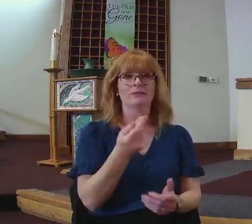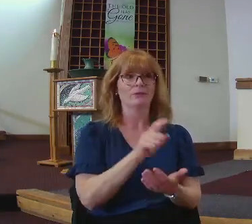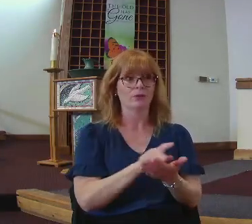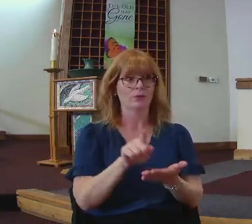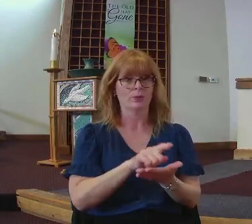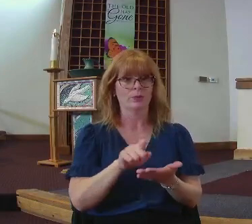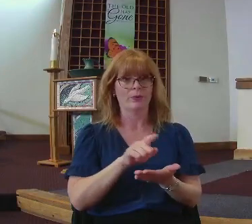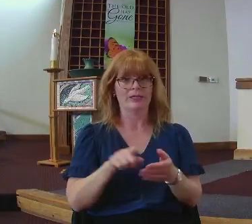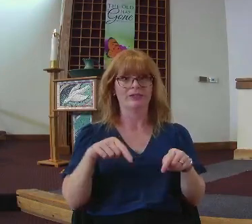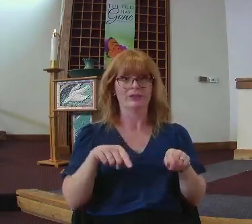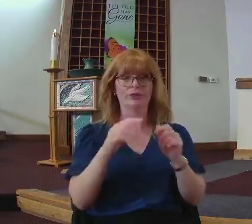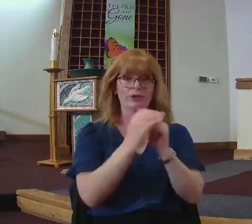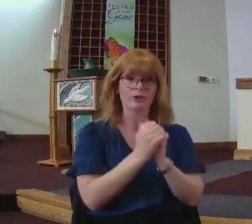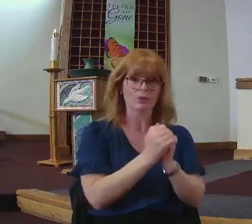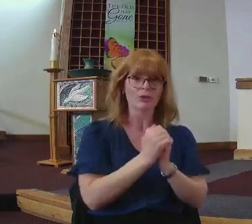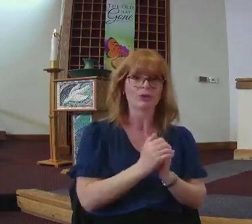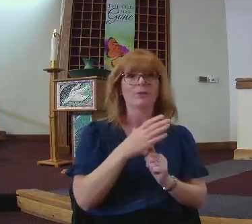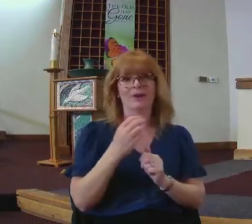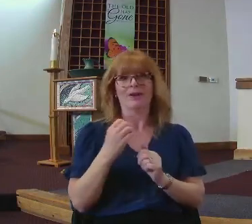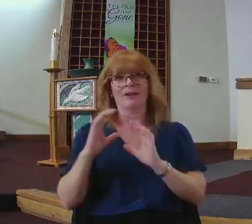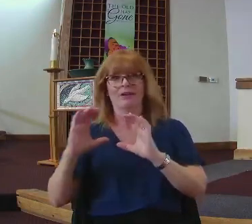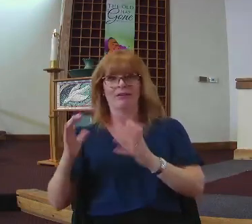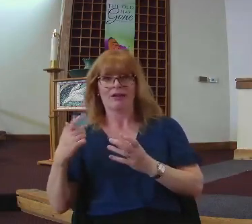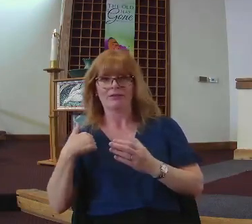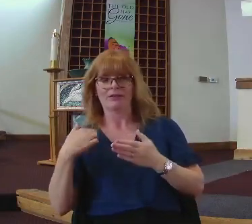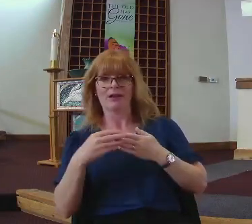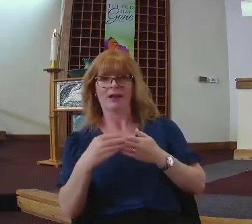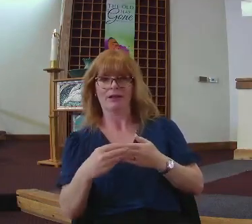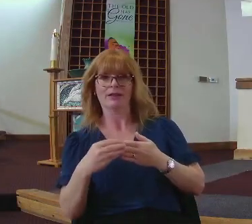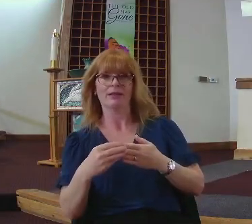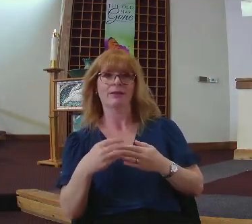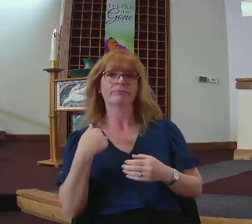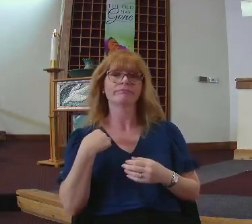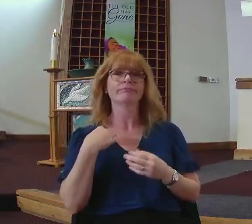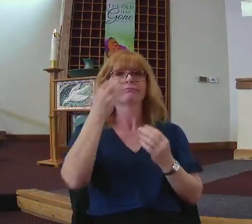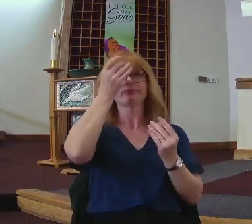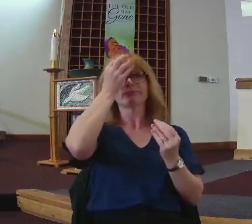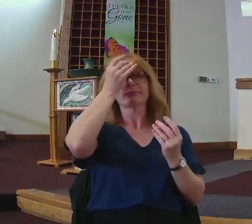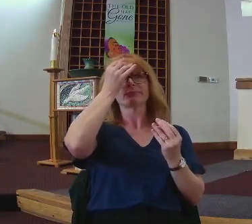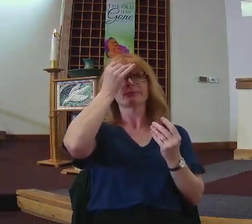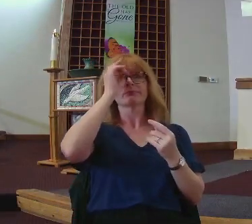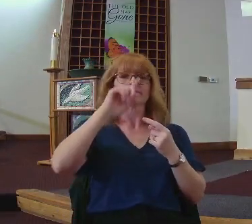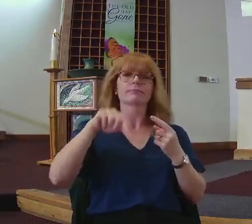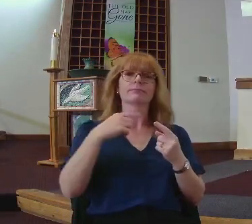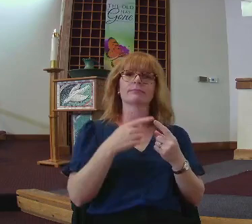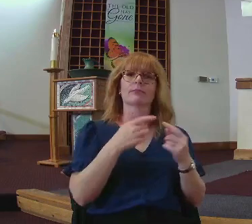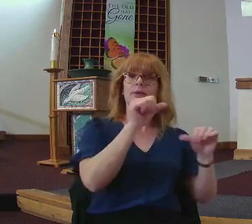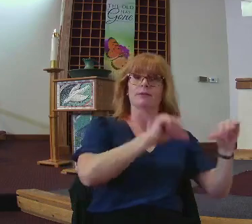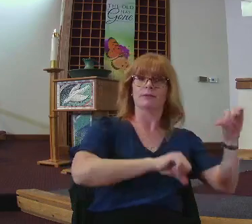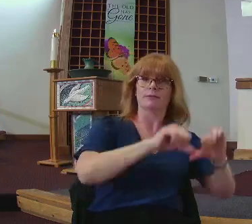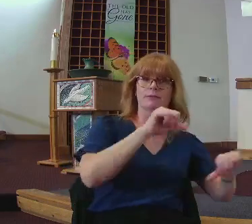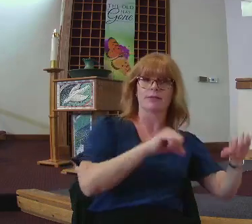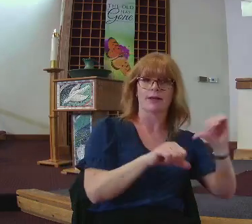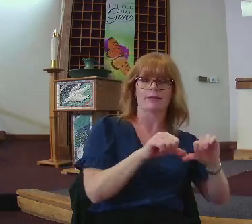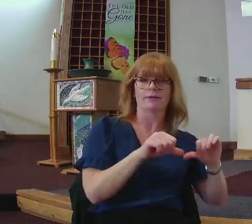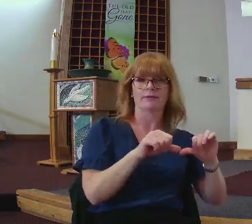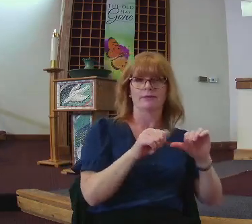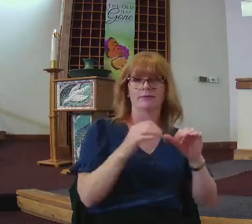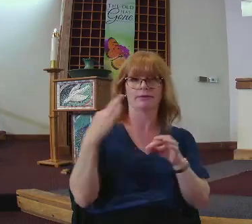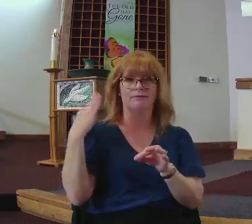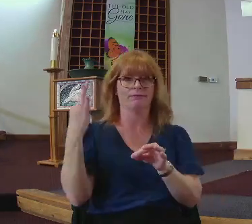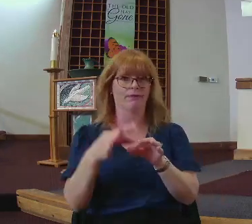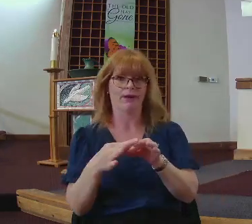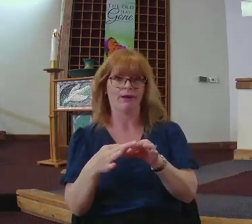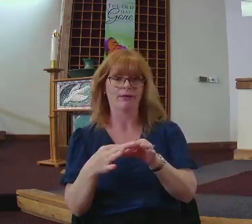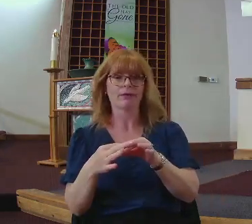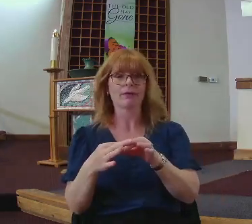in worship and a class that I've been leading, I've been reflecting upon science and faith.